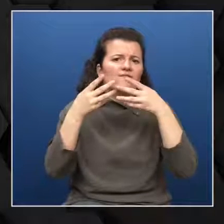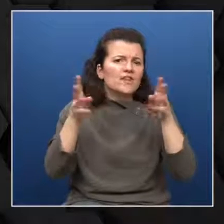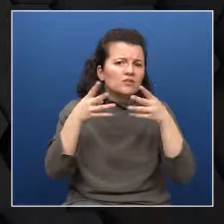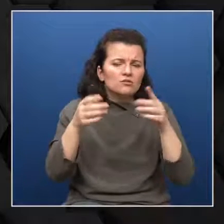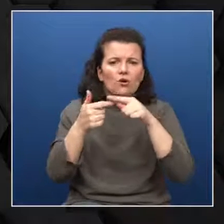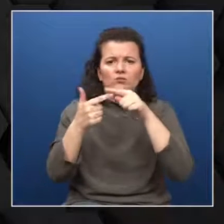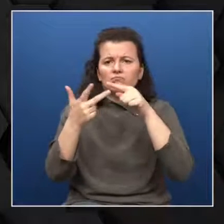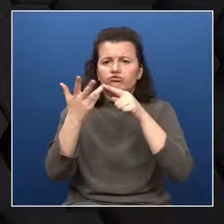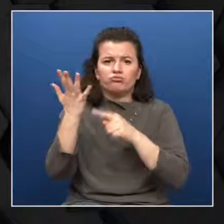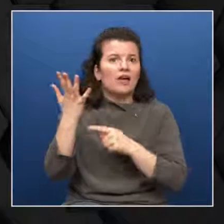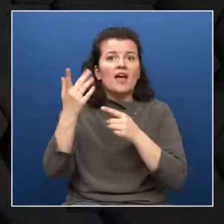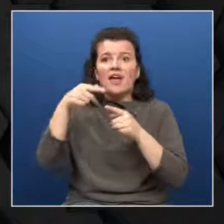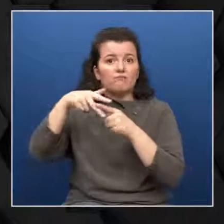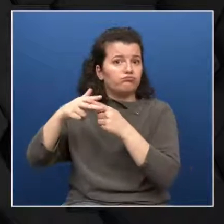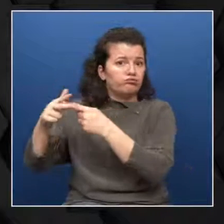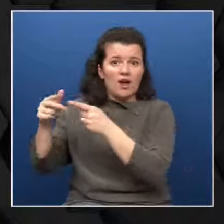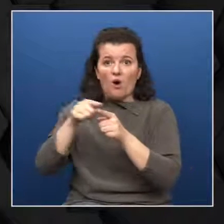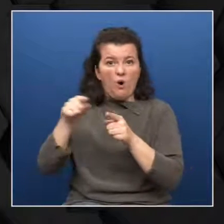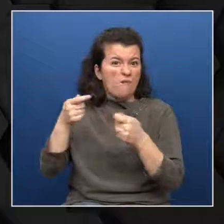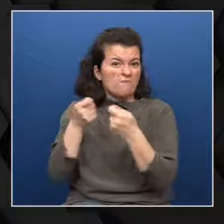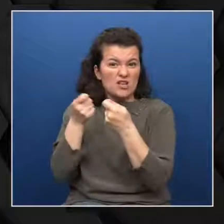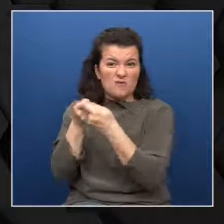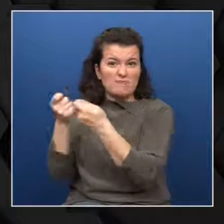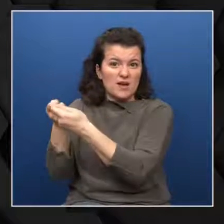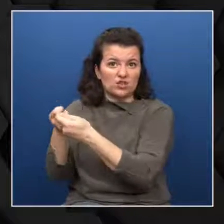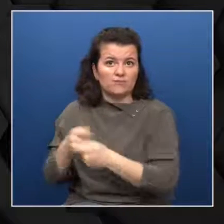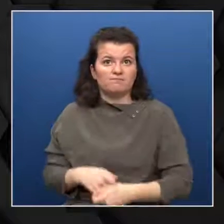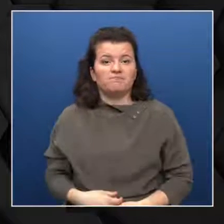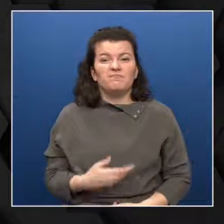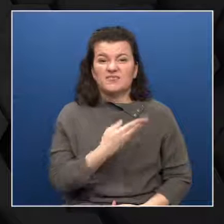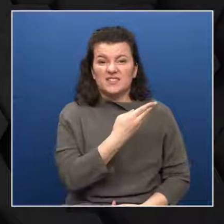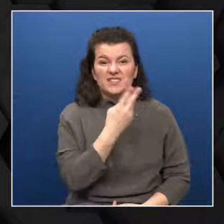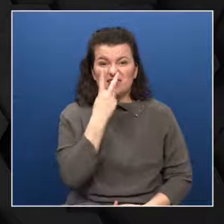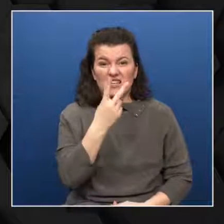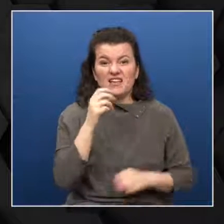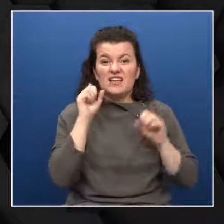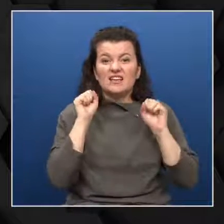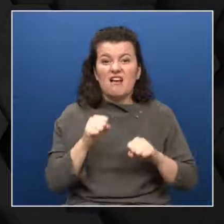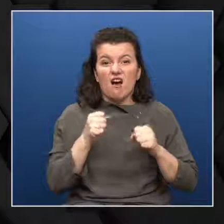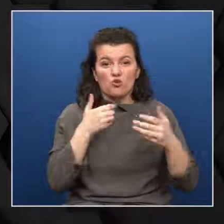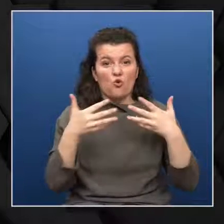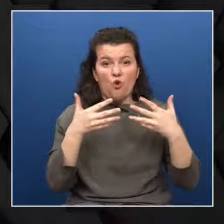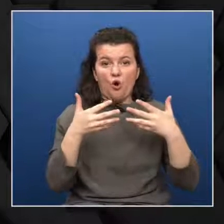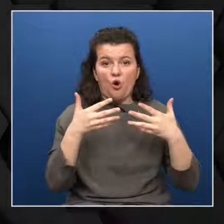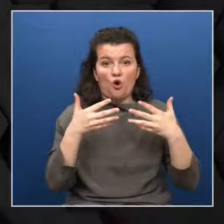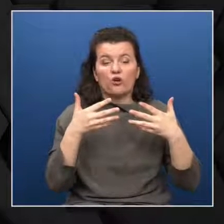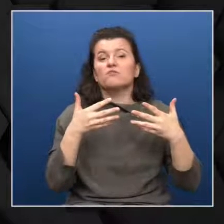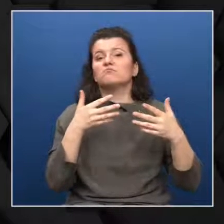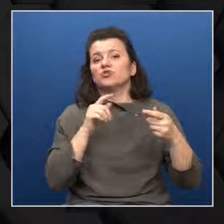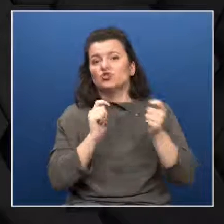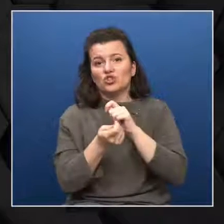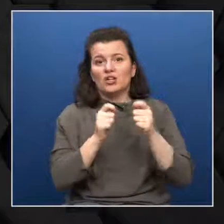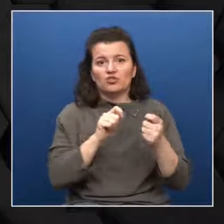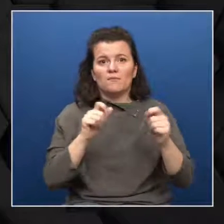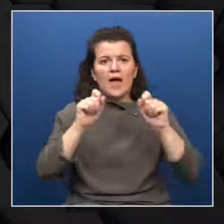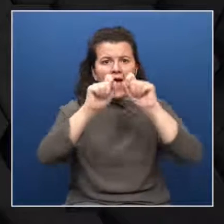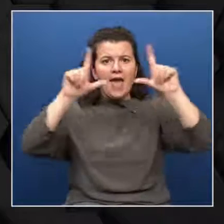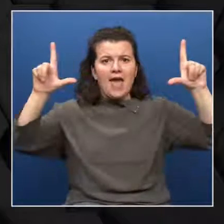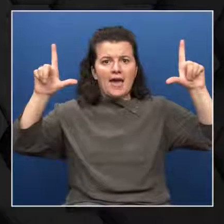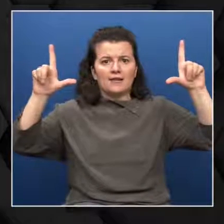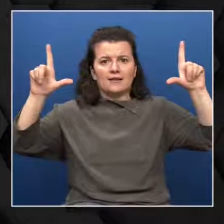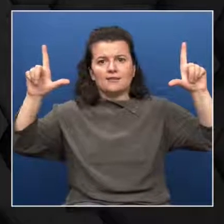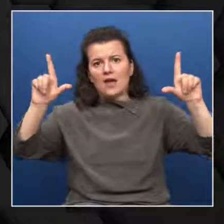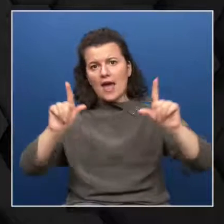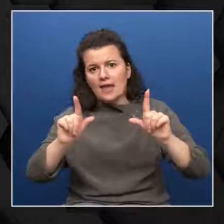other tool. And you can do things like switch color on and off. You can do headings if you want to check screen